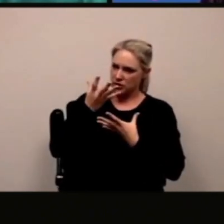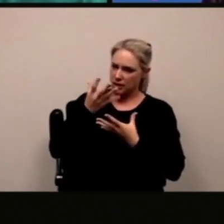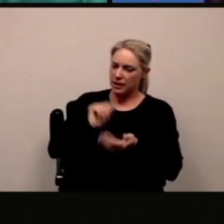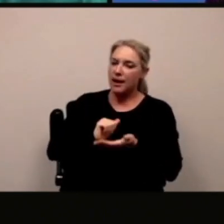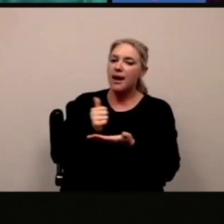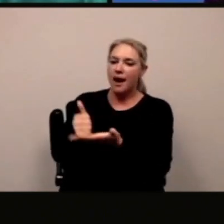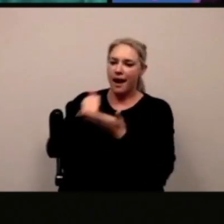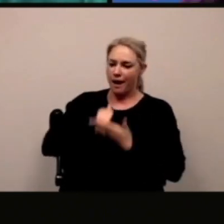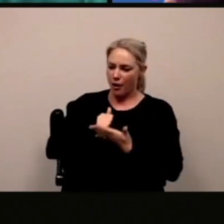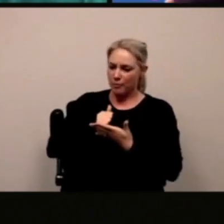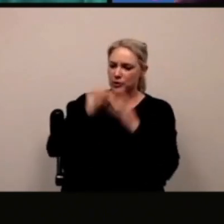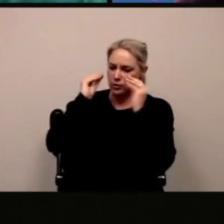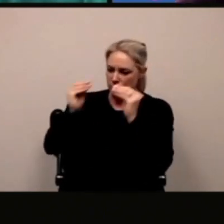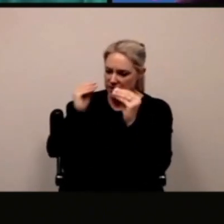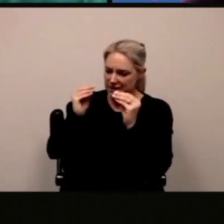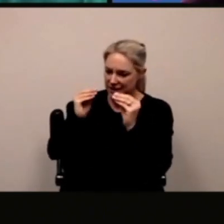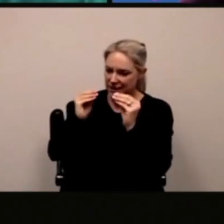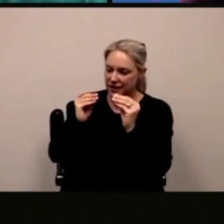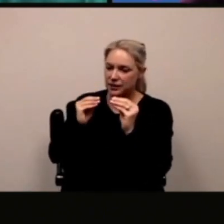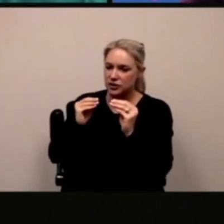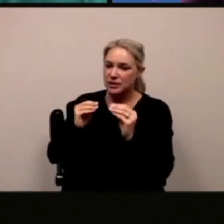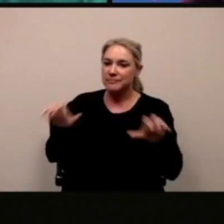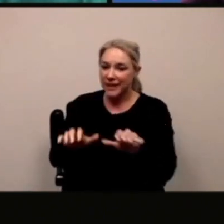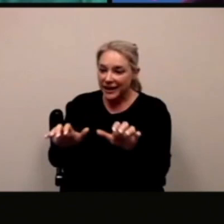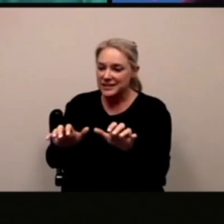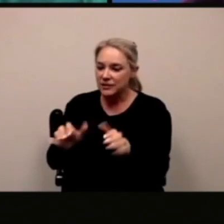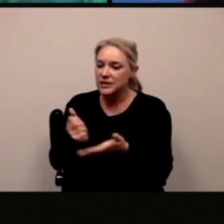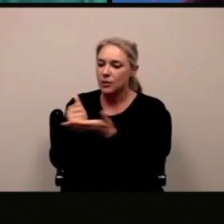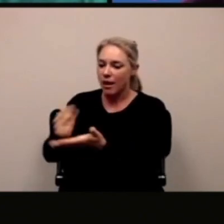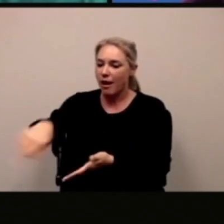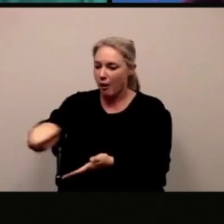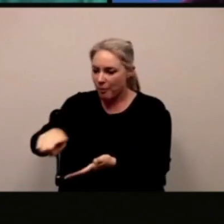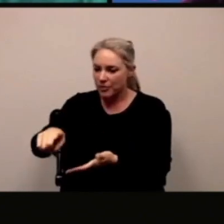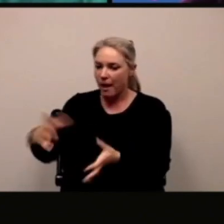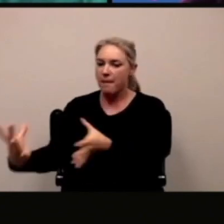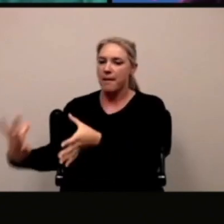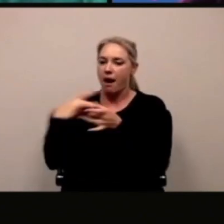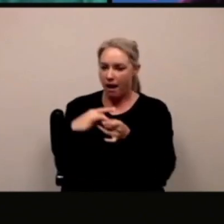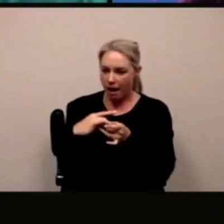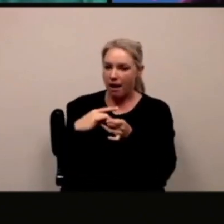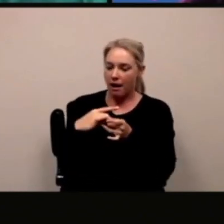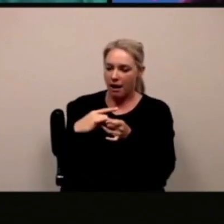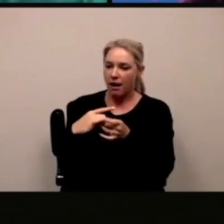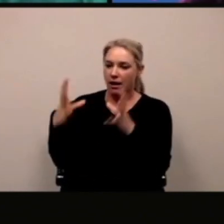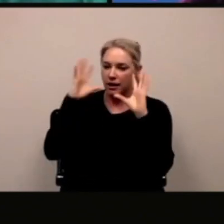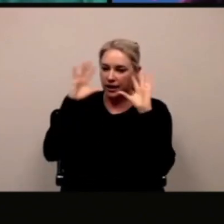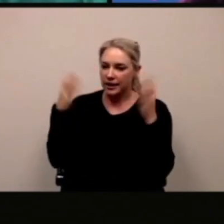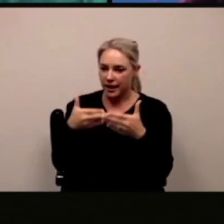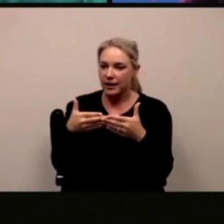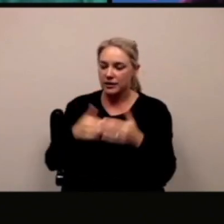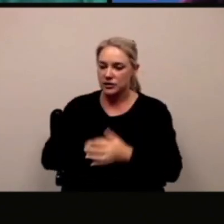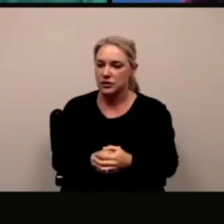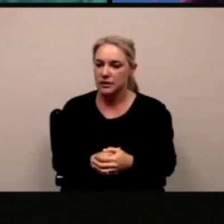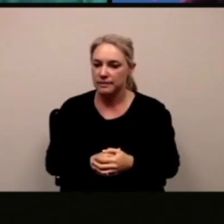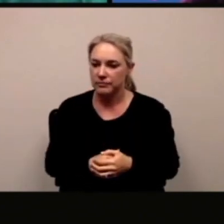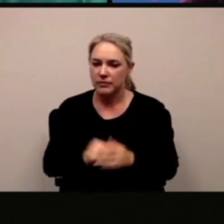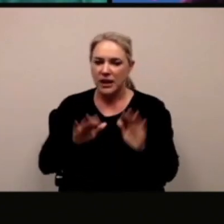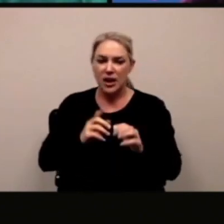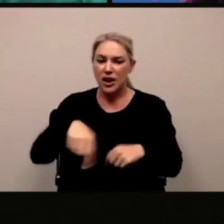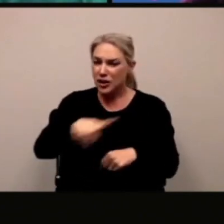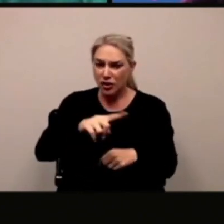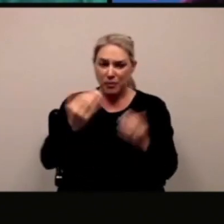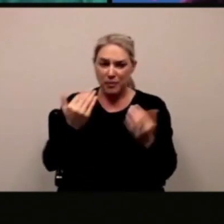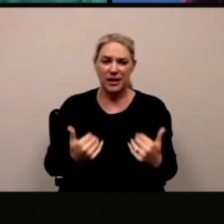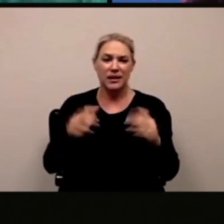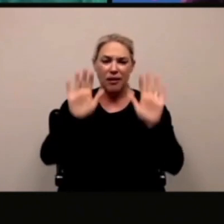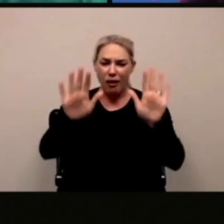activities to them that they're going to really, really chime in on. So you guys have been an exceptional audience, and you guys have been an exceptional